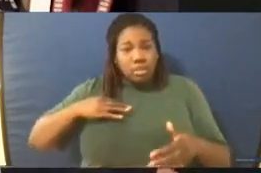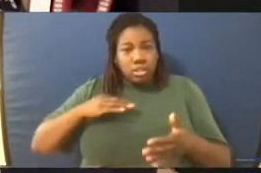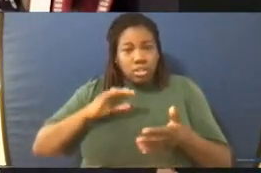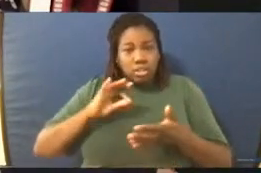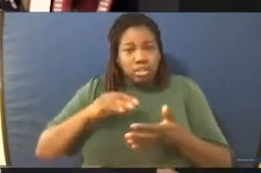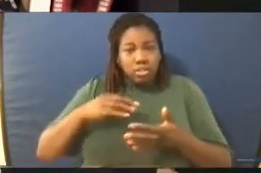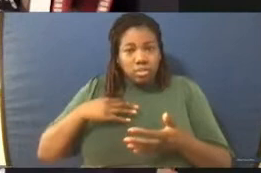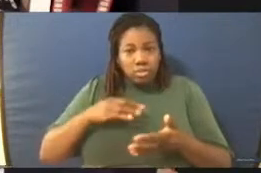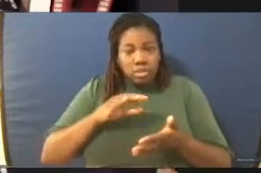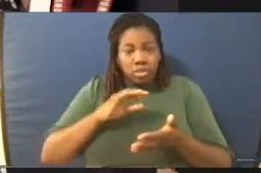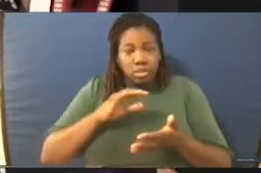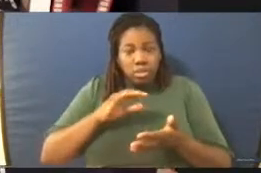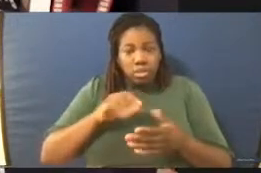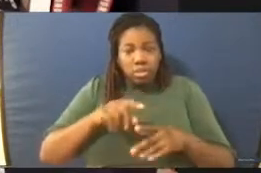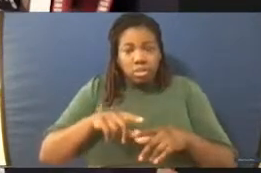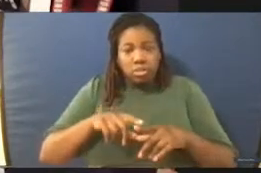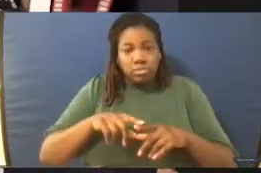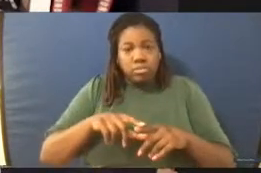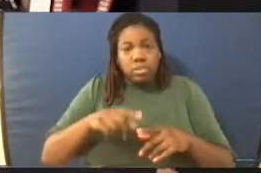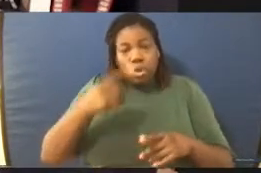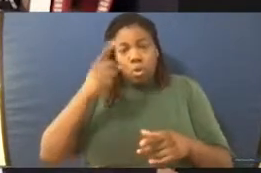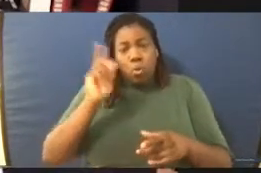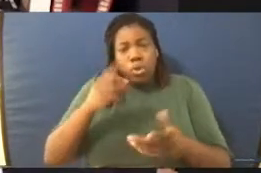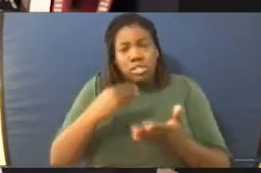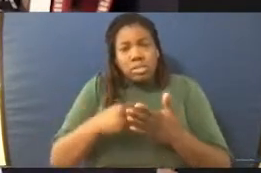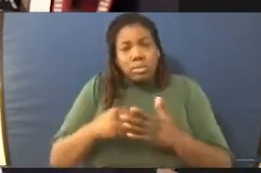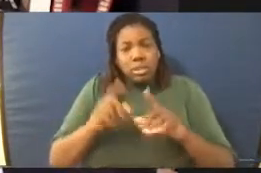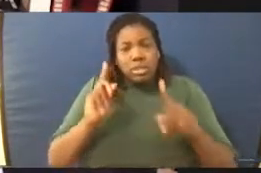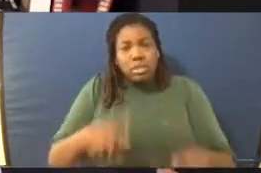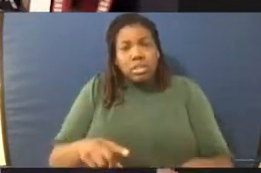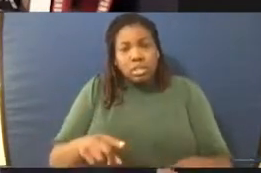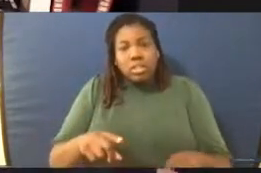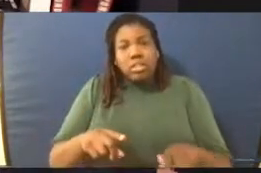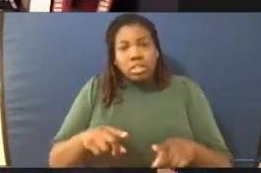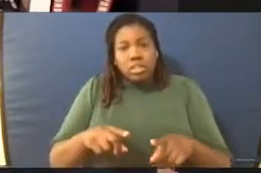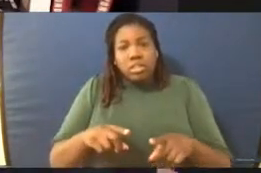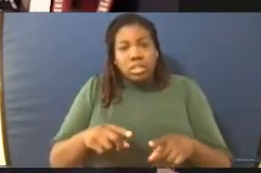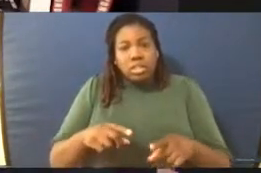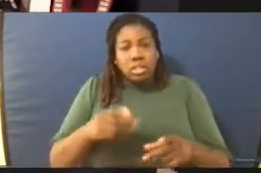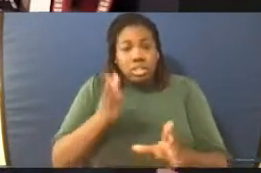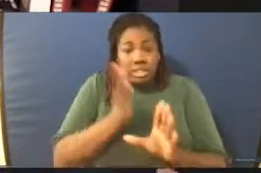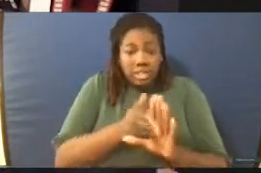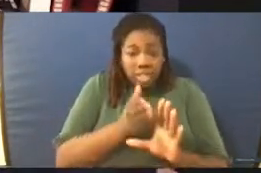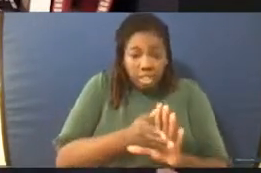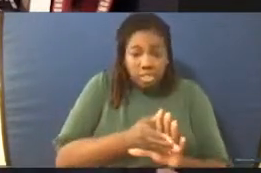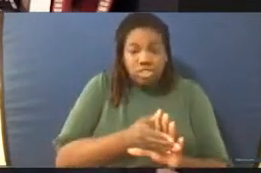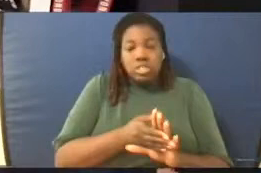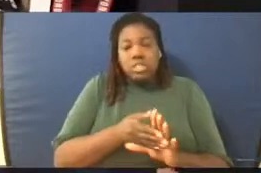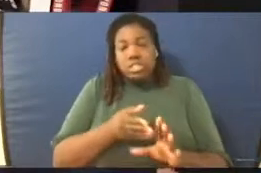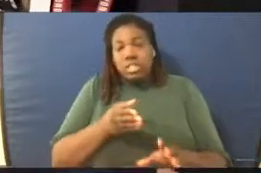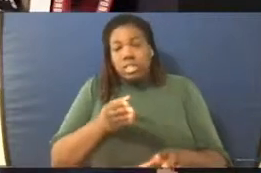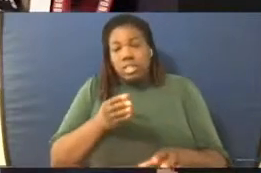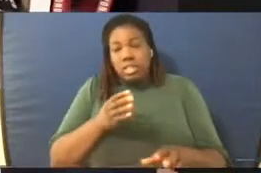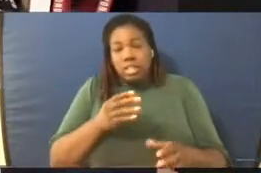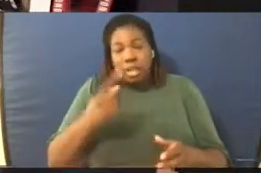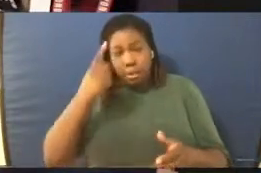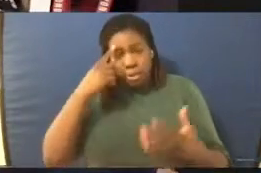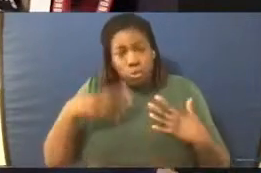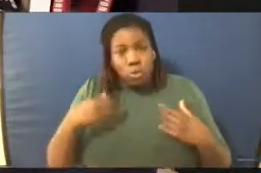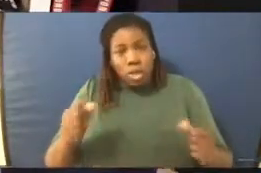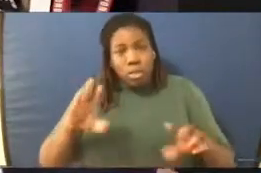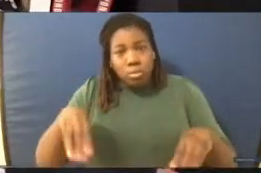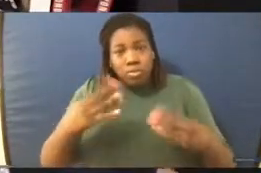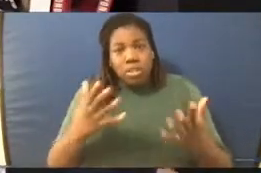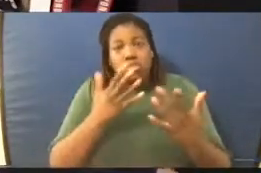of funds. Where are these funds going? Are they going to psychologists and psychiatrists and mental health providers of